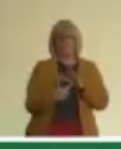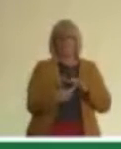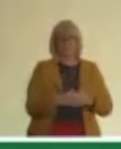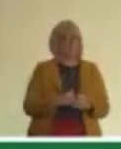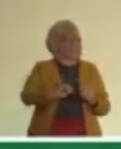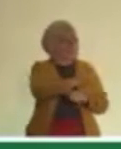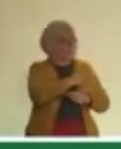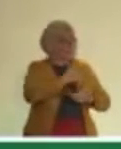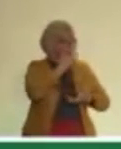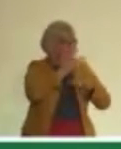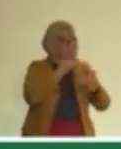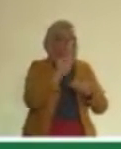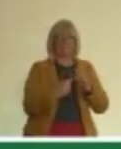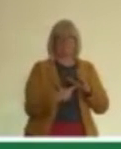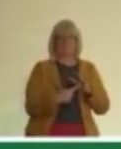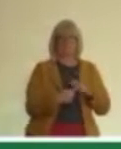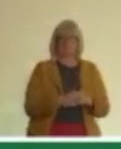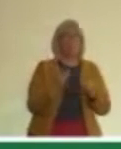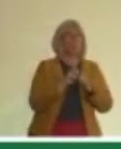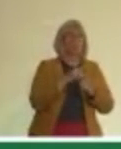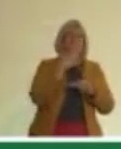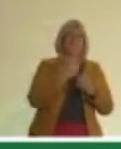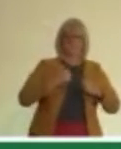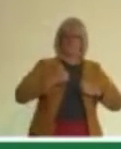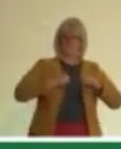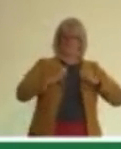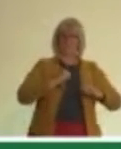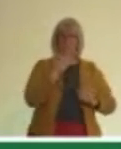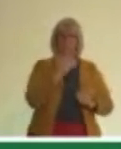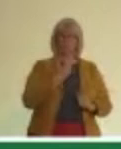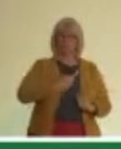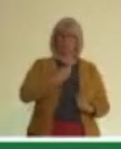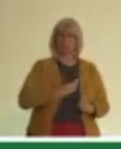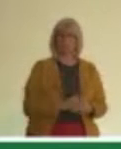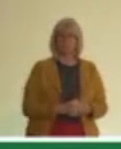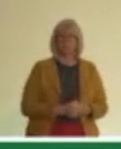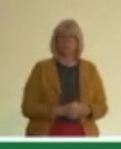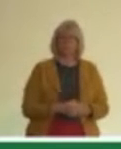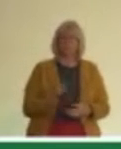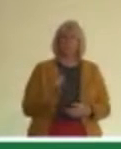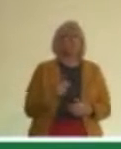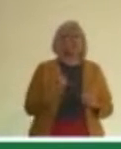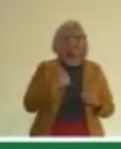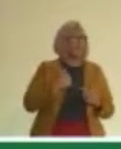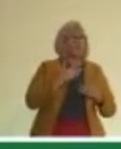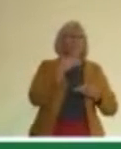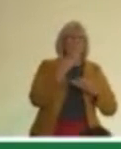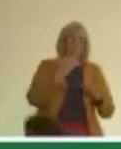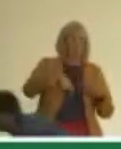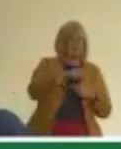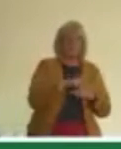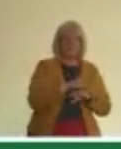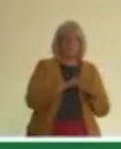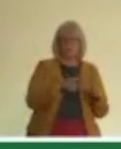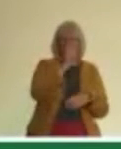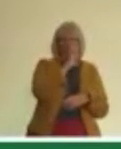I also spoke about my pride in being Jewish. That's another part of my story. Our stories are rarely linear or basic. They're these